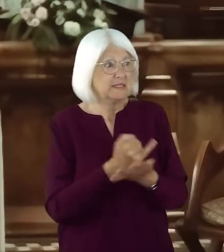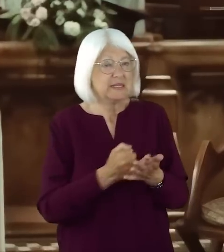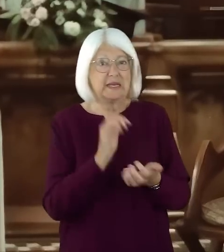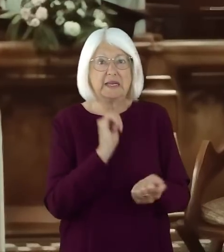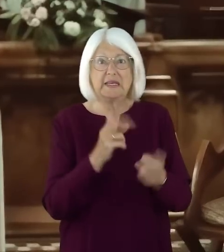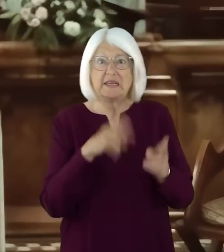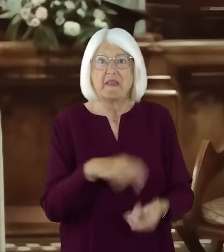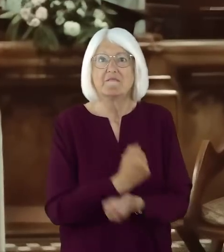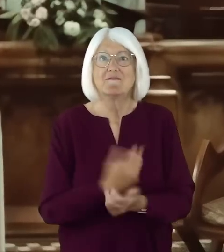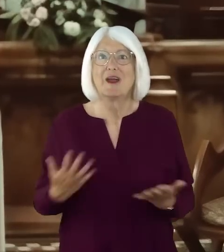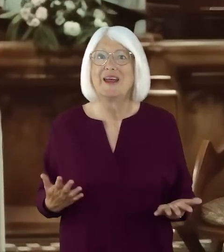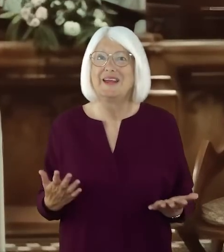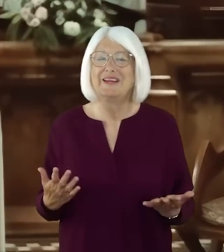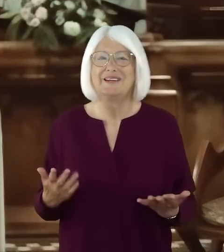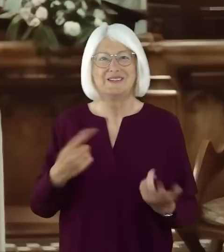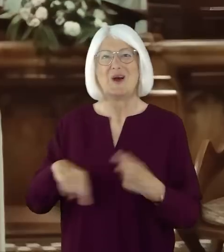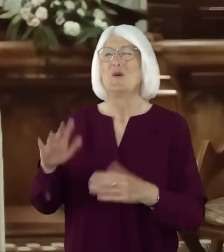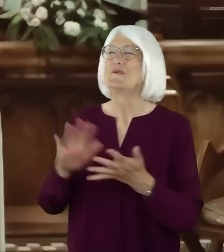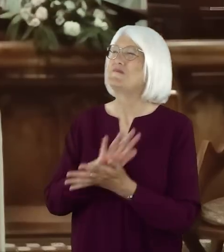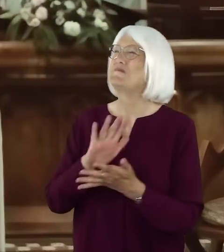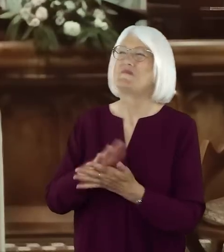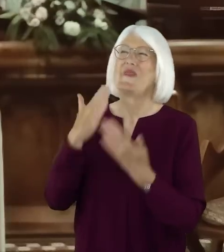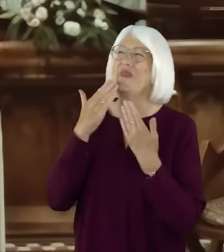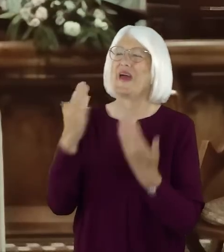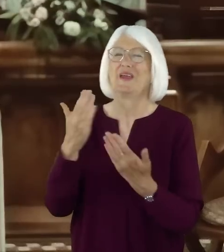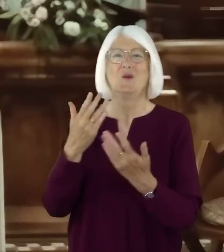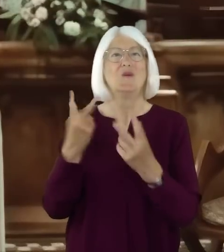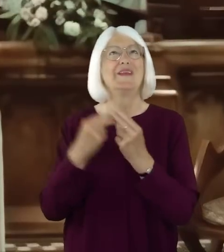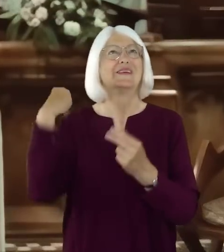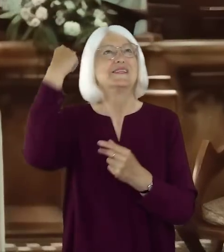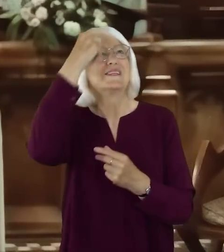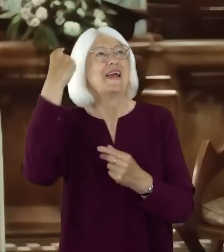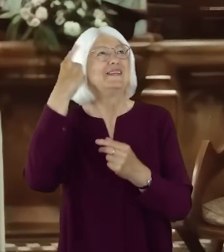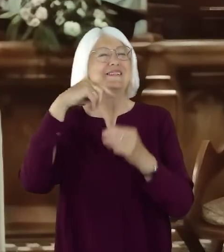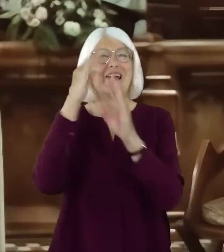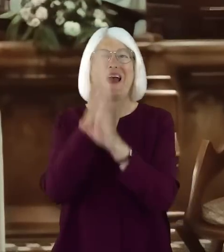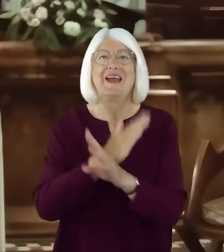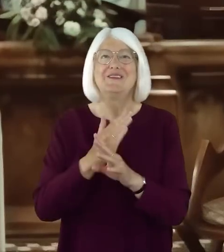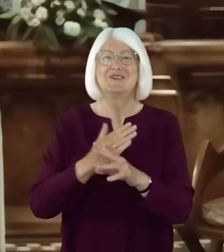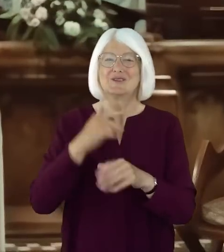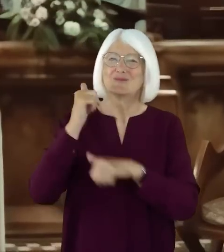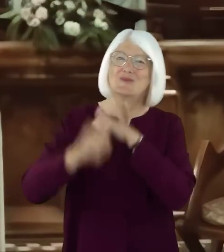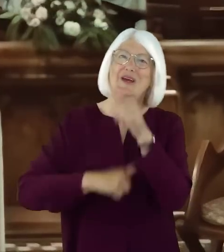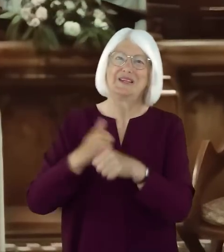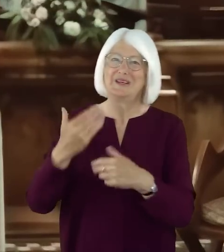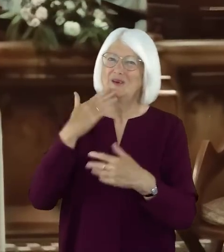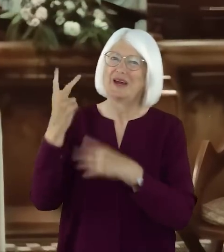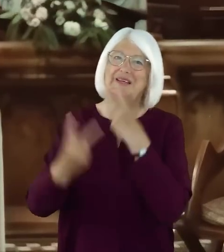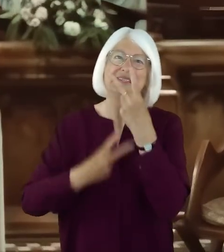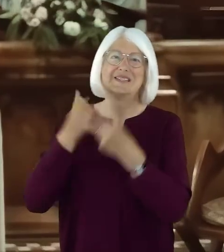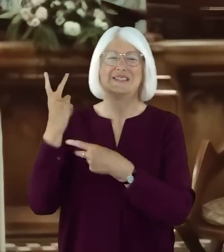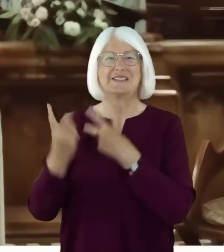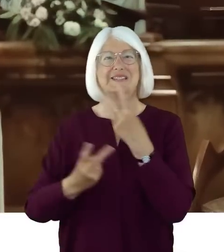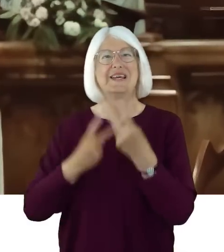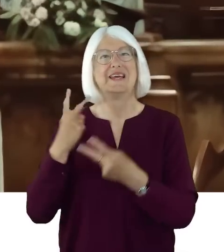free from sin and death. And so we gladly thank you, with saints and angels, praising you and singing.